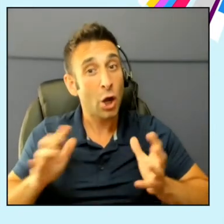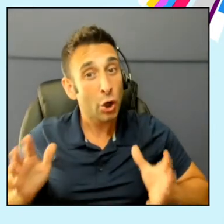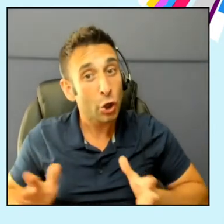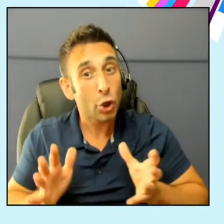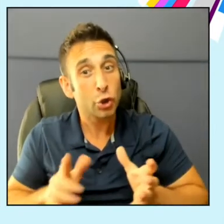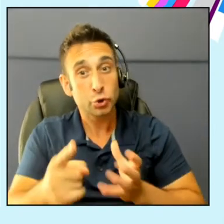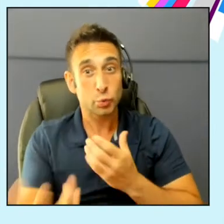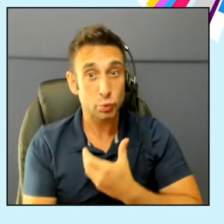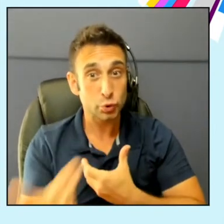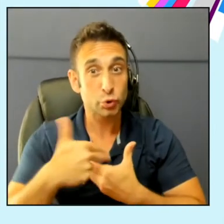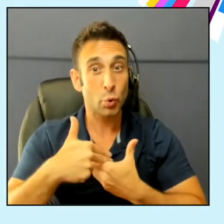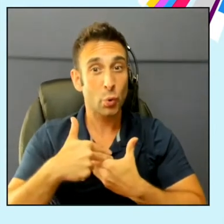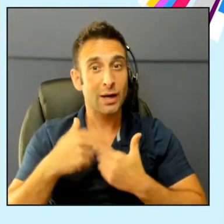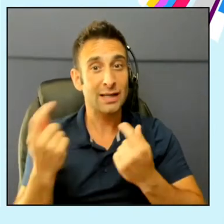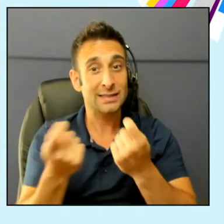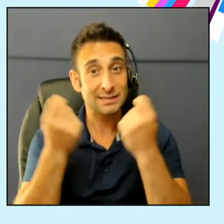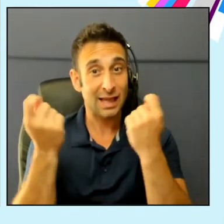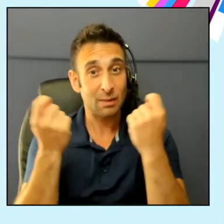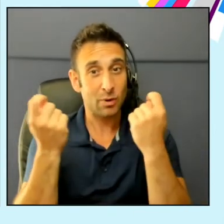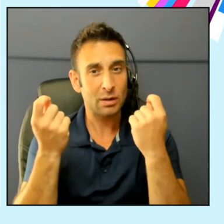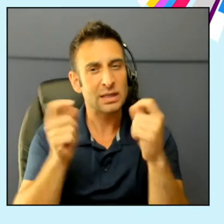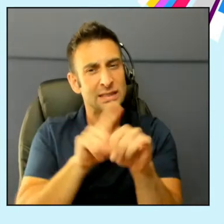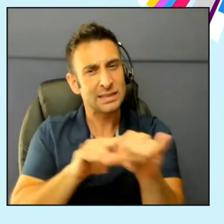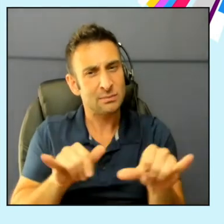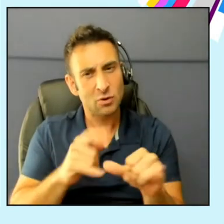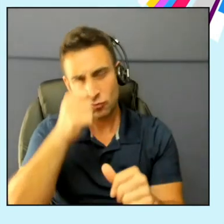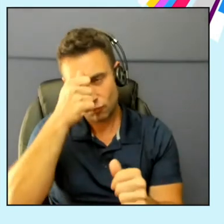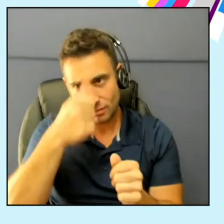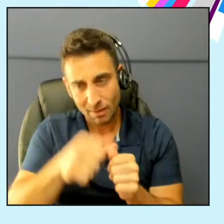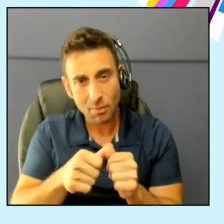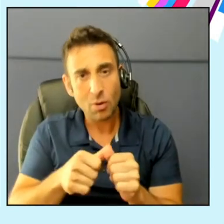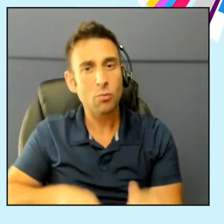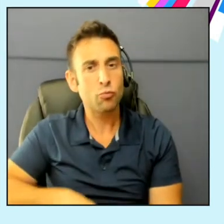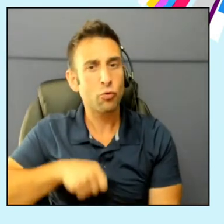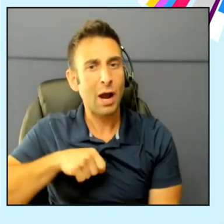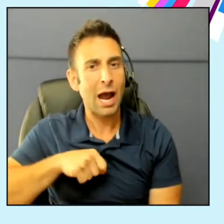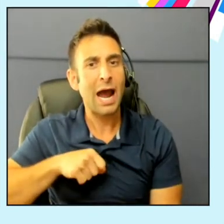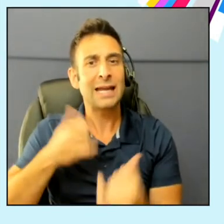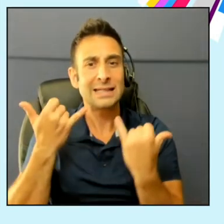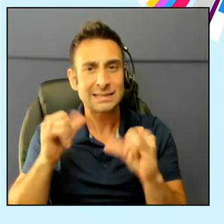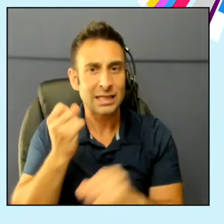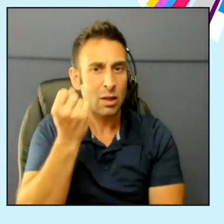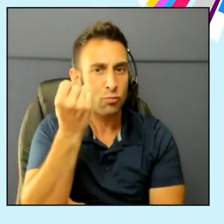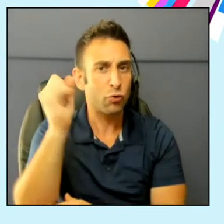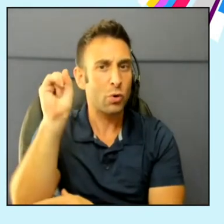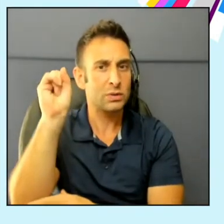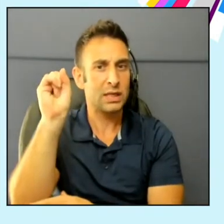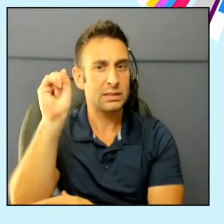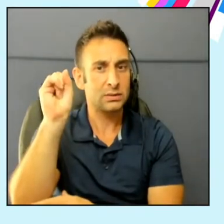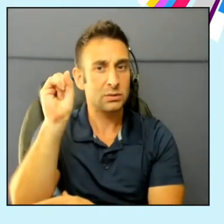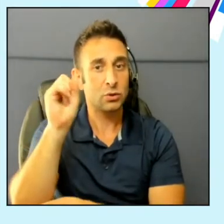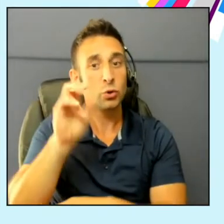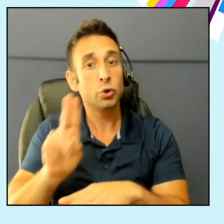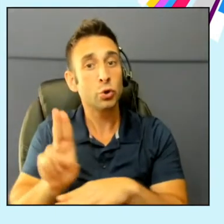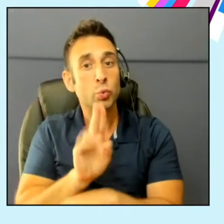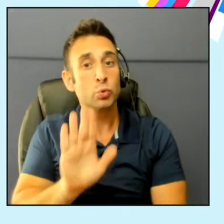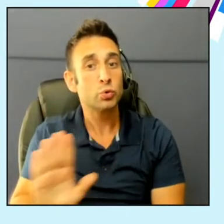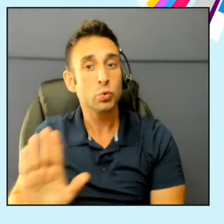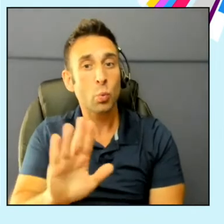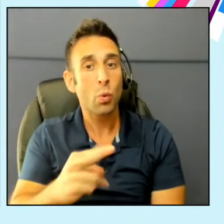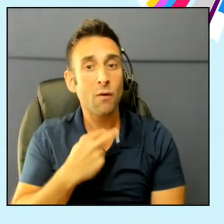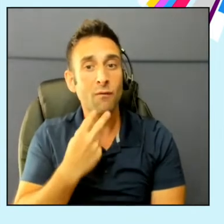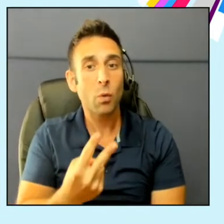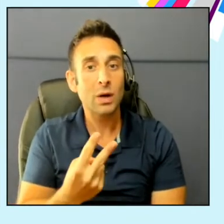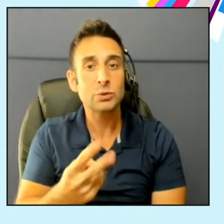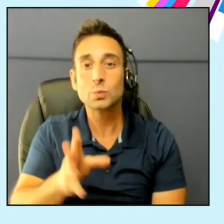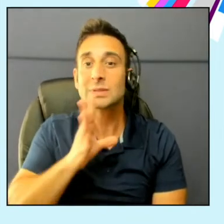the celebrations. But remember, Pride is still a protest. So please use your voice to speak up and